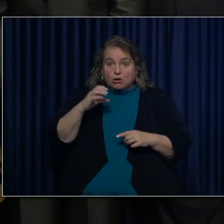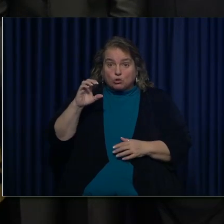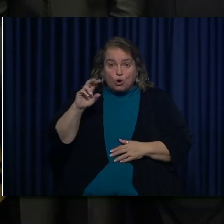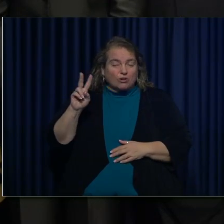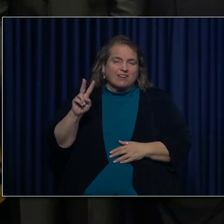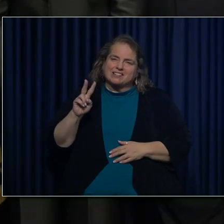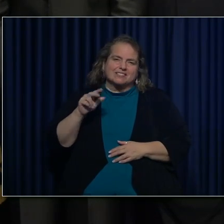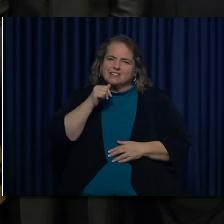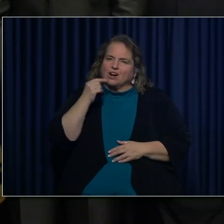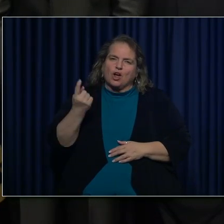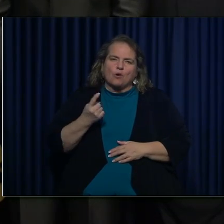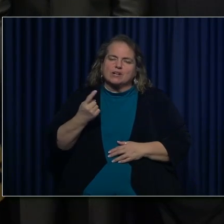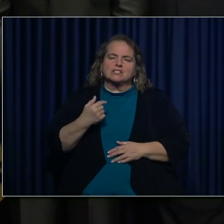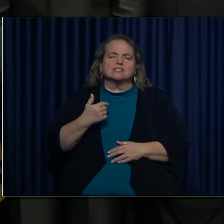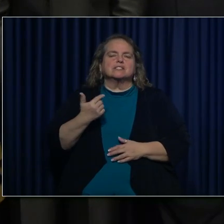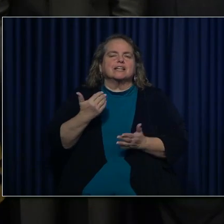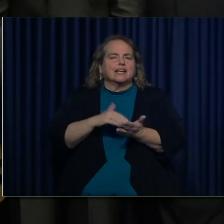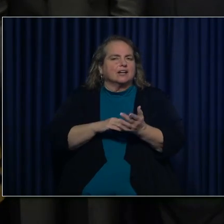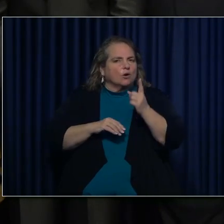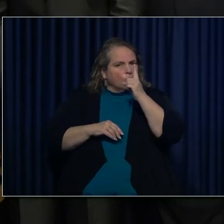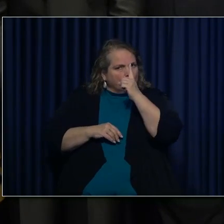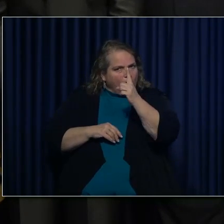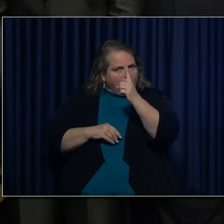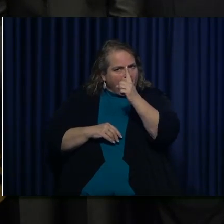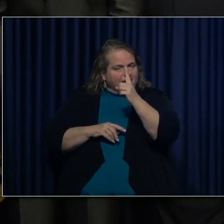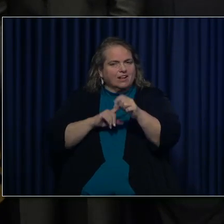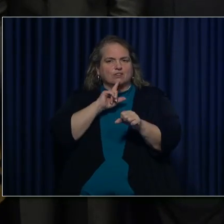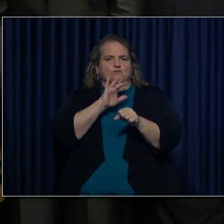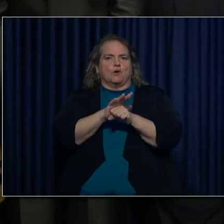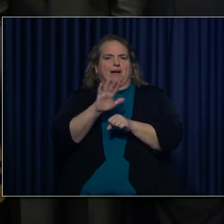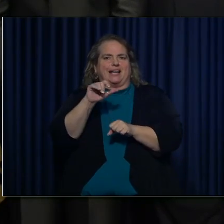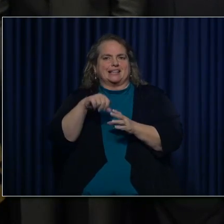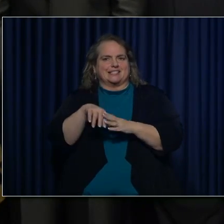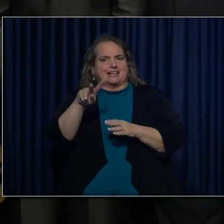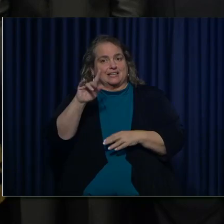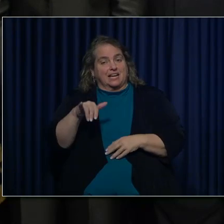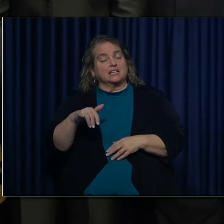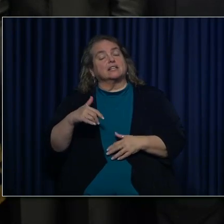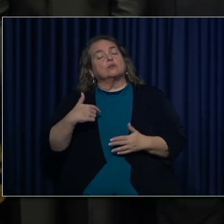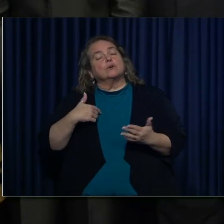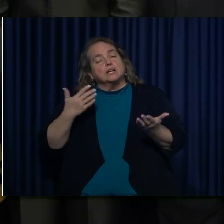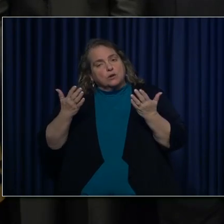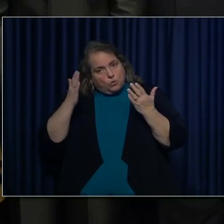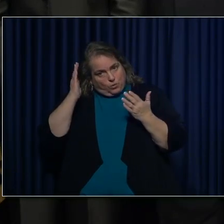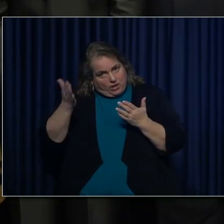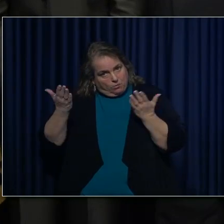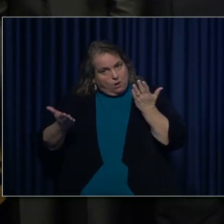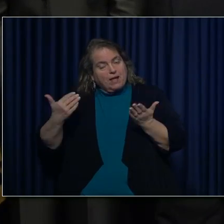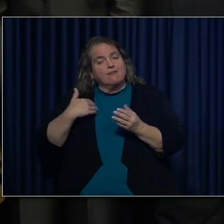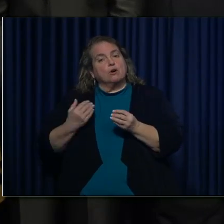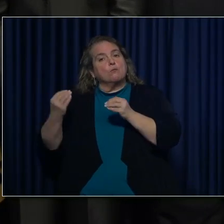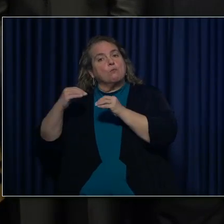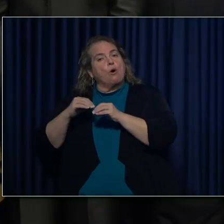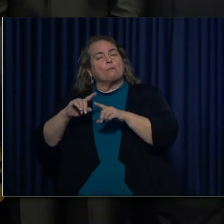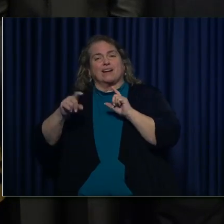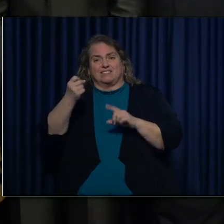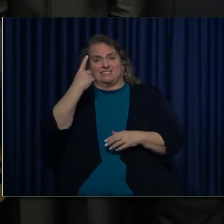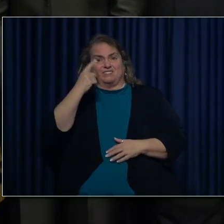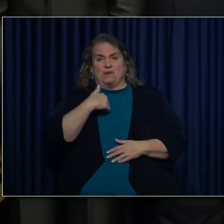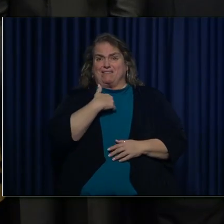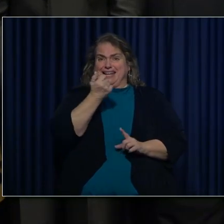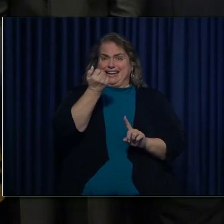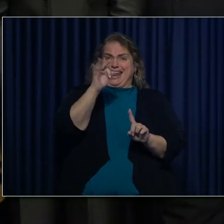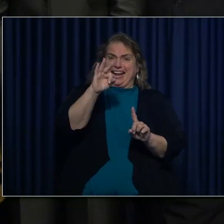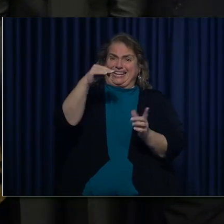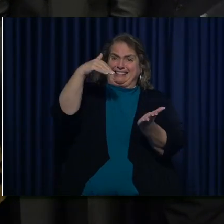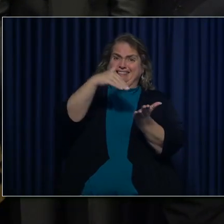coronavirus. Again, we have one confirmed case in Kentucky. While we believe we'll have more, 19,000 cases of the flu puts it into